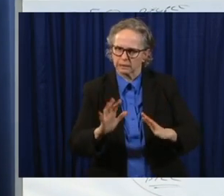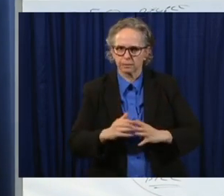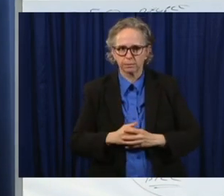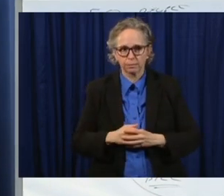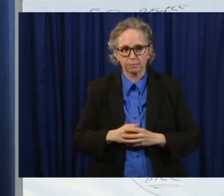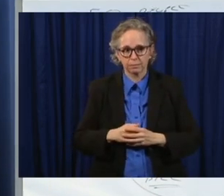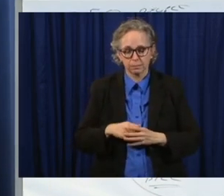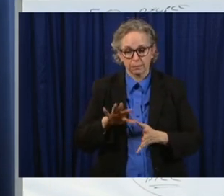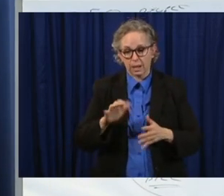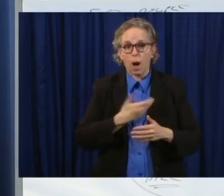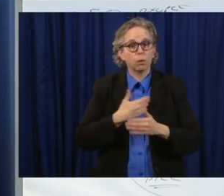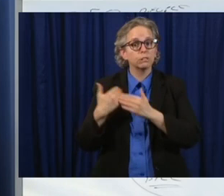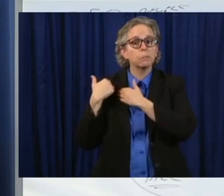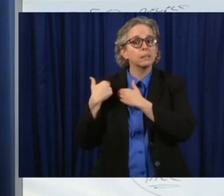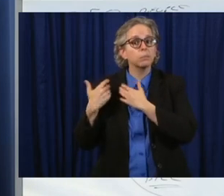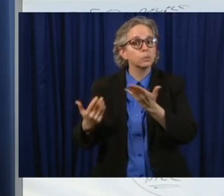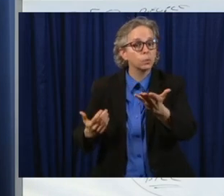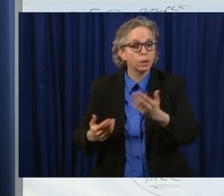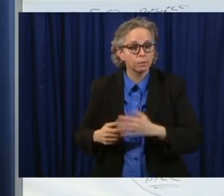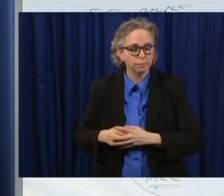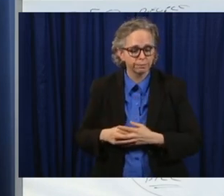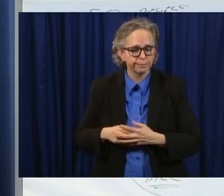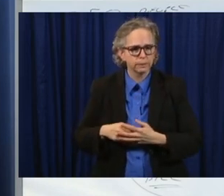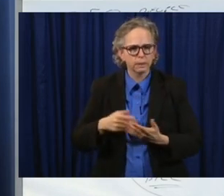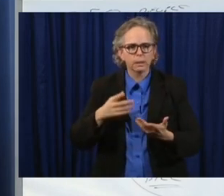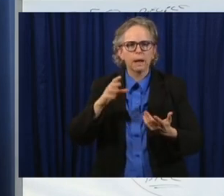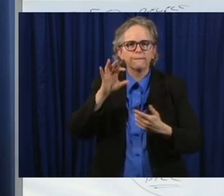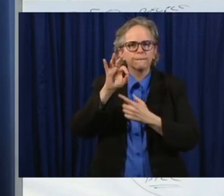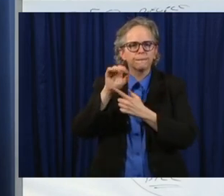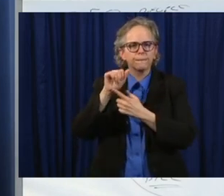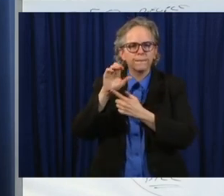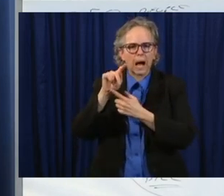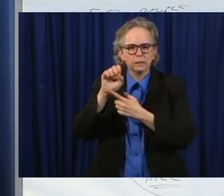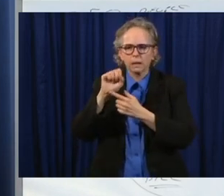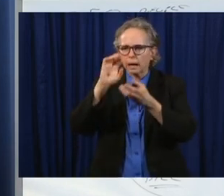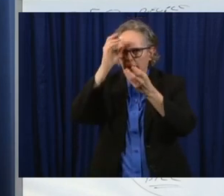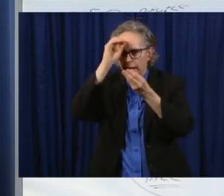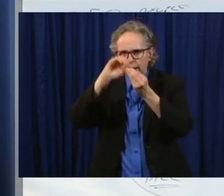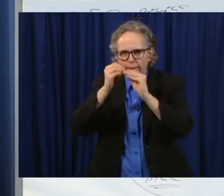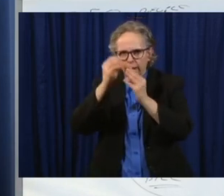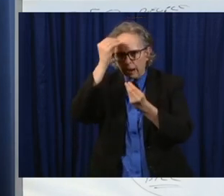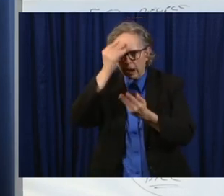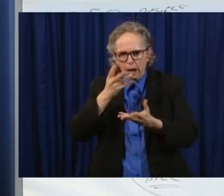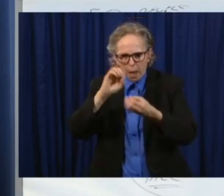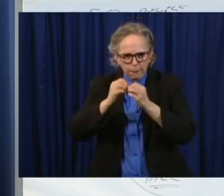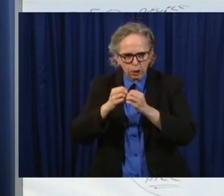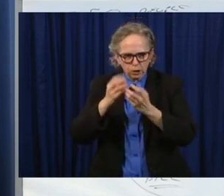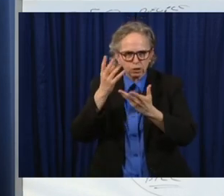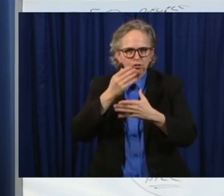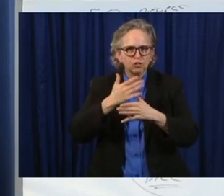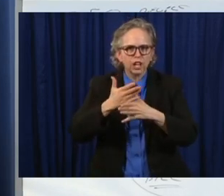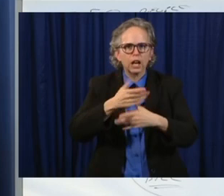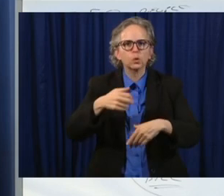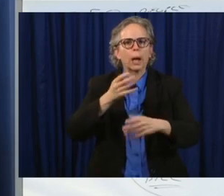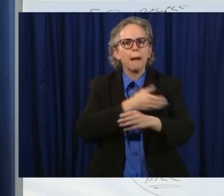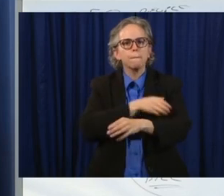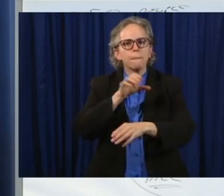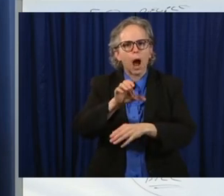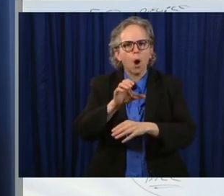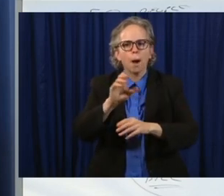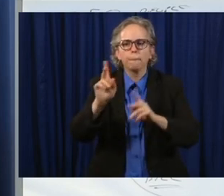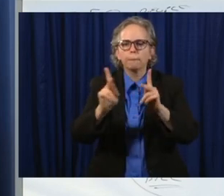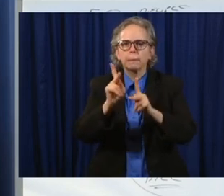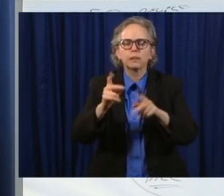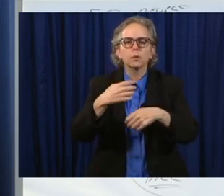facts, to make their own decisions. Some of the people who are older, people